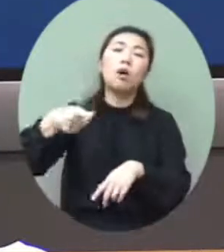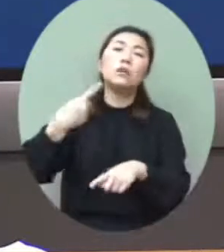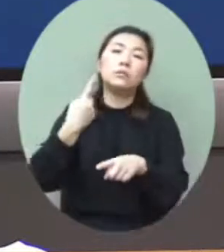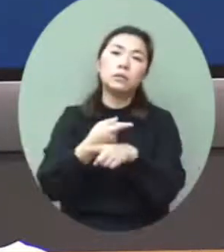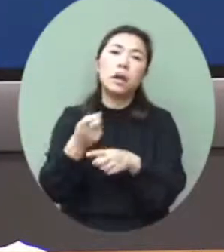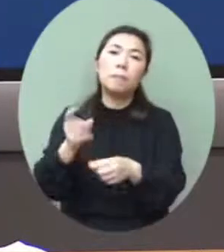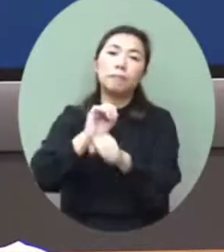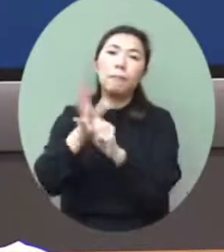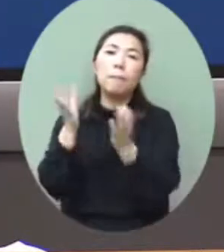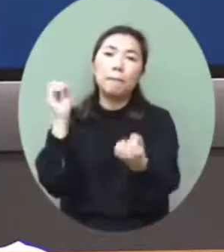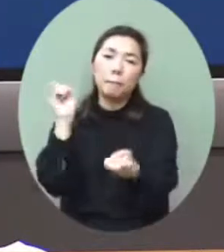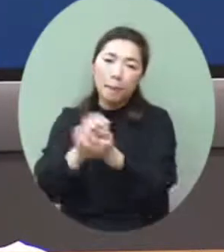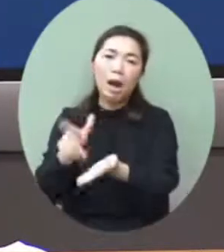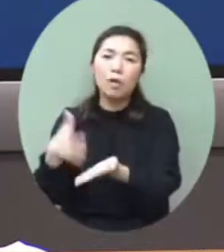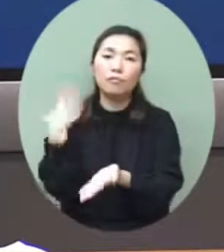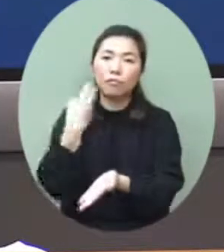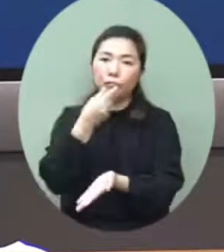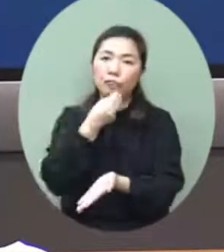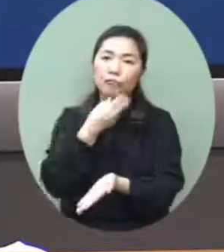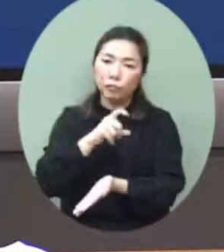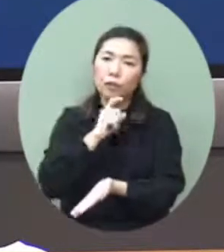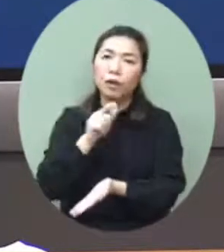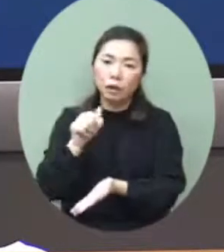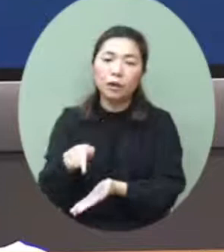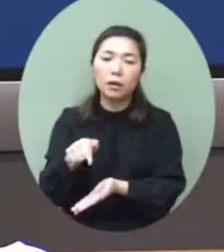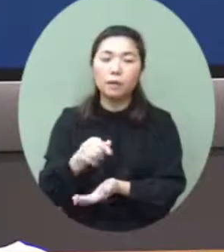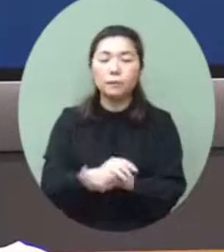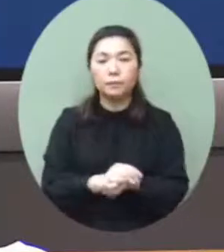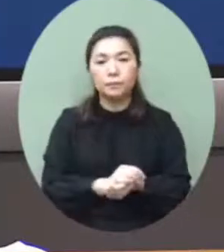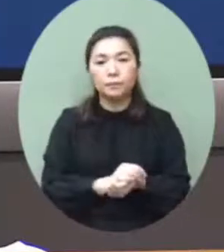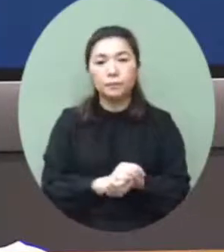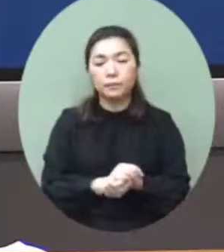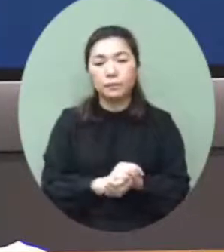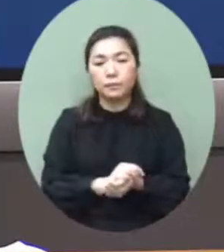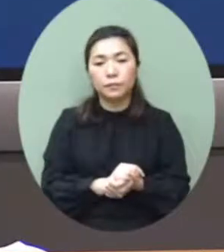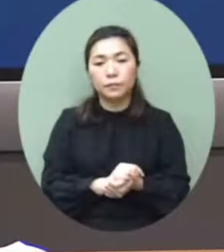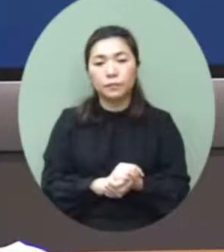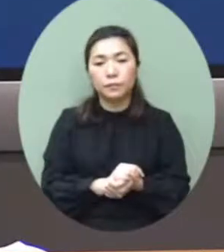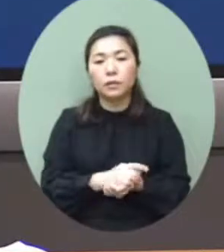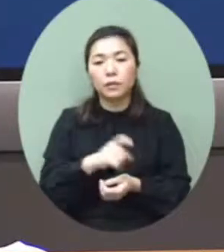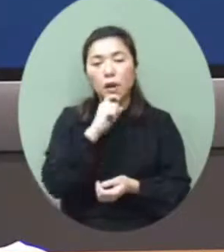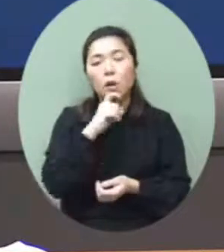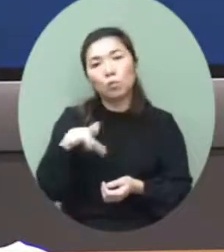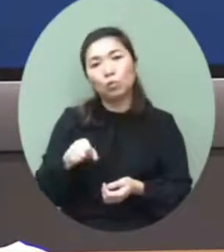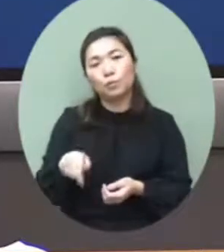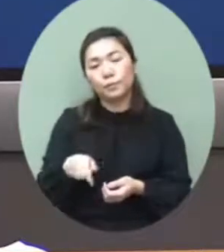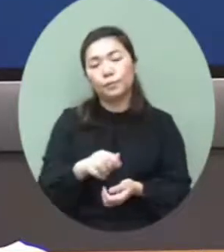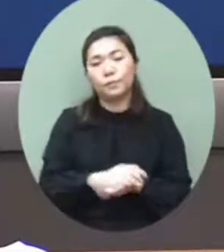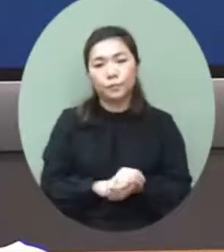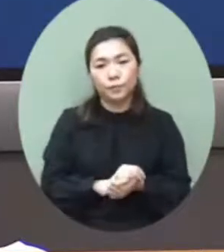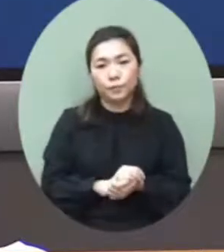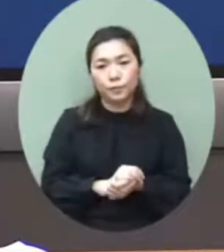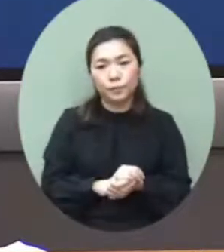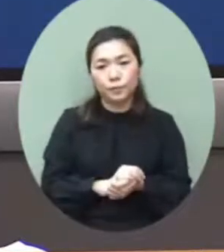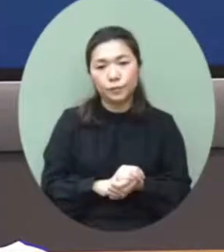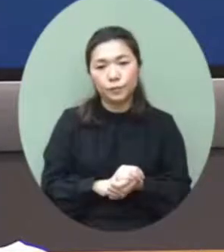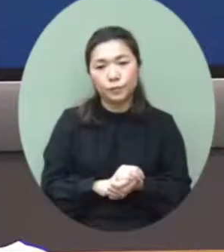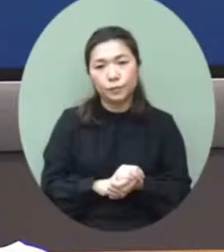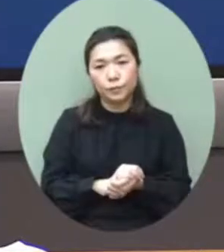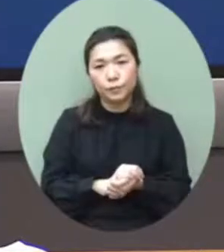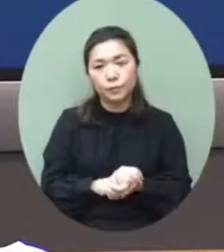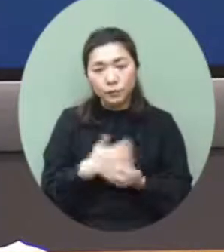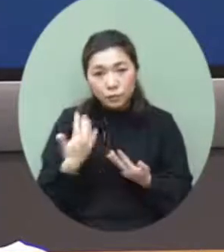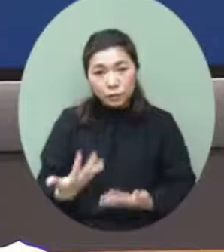we would like to confirm the status of a confirmed case. That is to confirm that a person